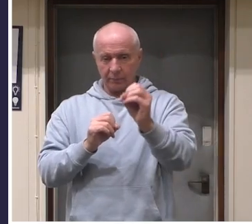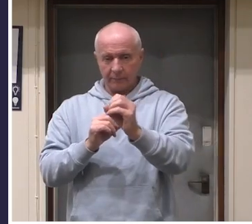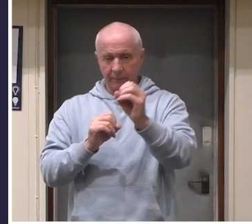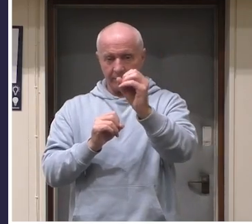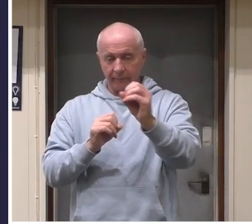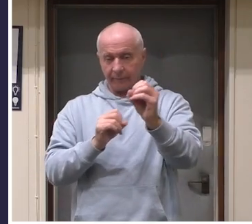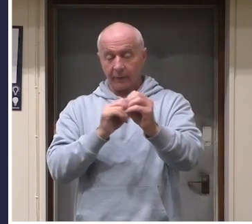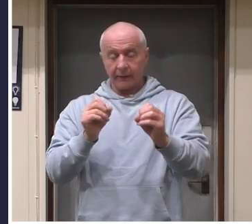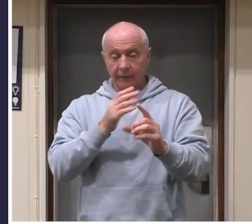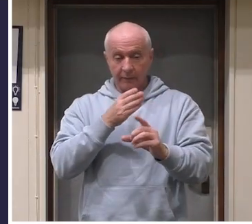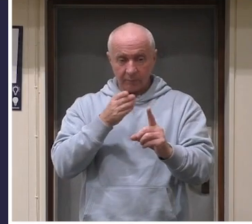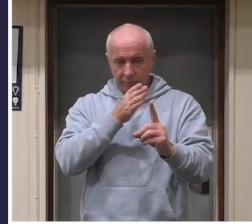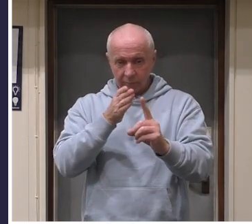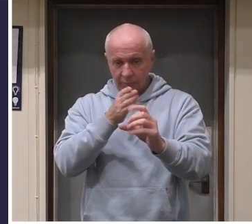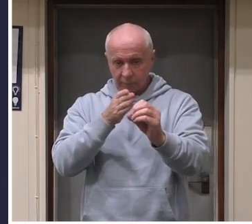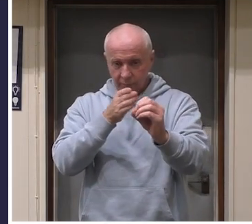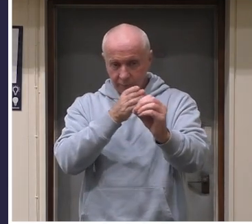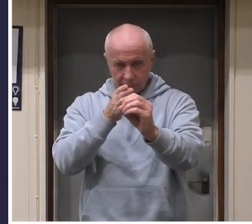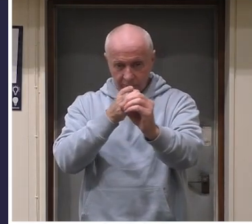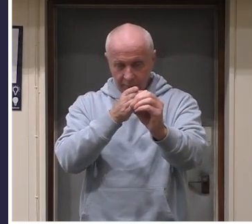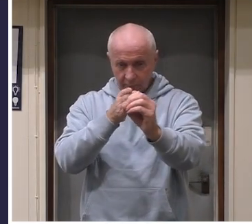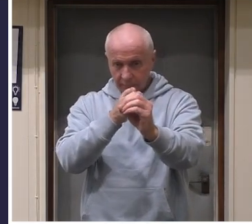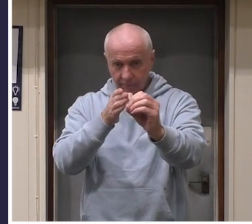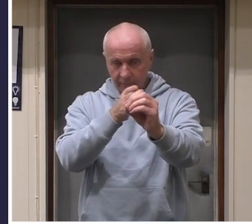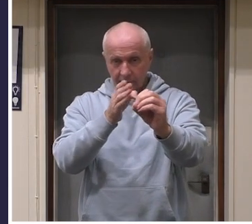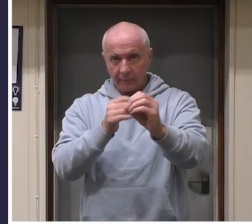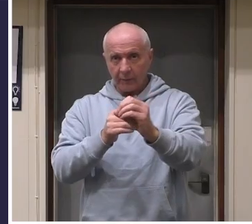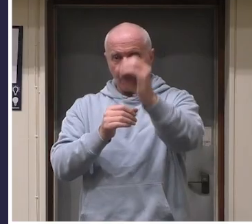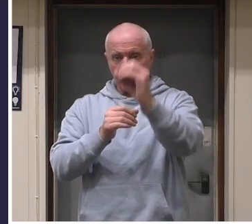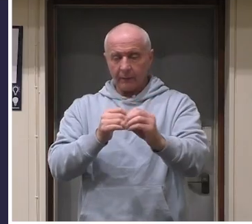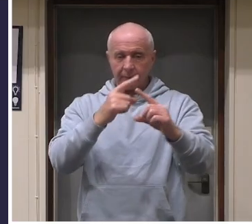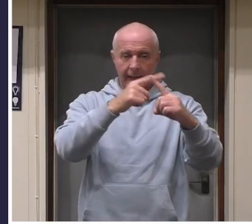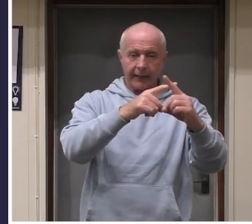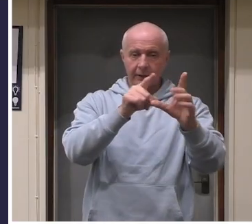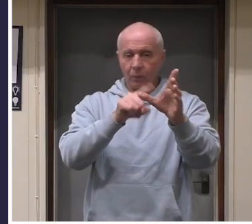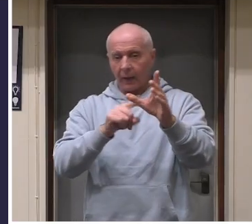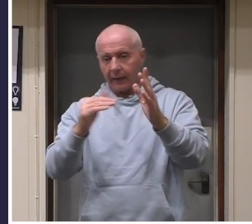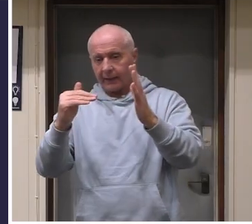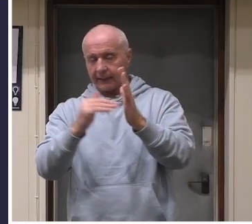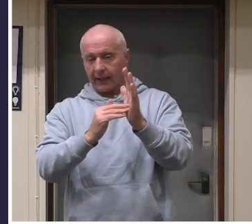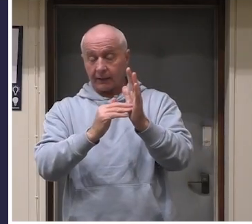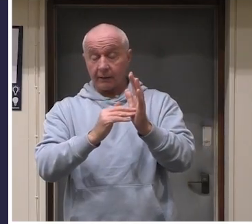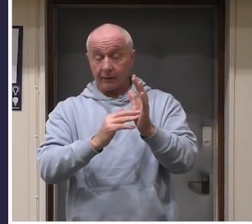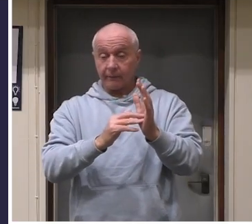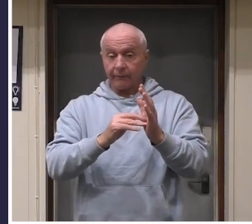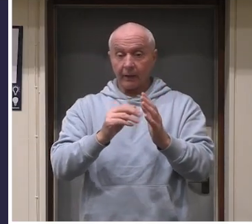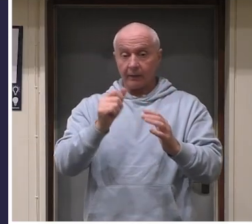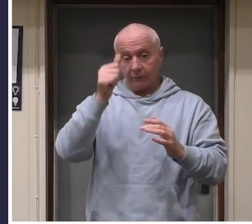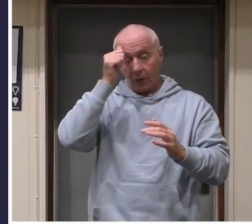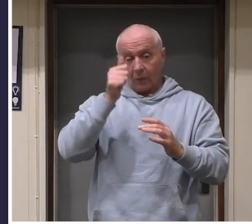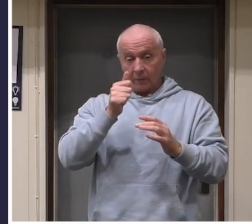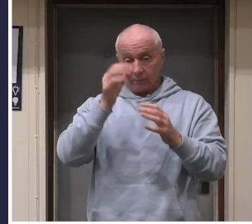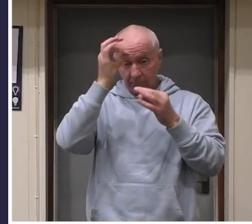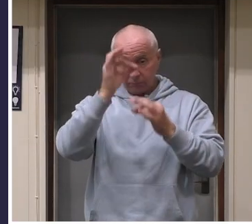And by keeping track of how much there's a spike in the x direction, in the y direction, the z direction, I can know very